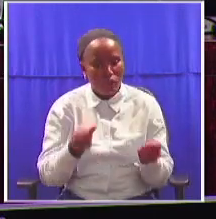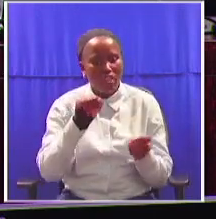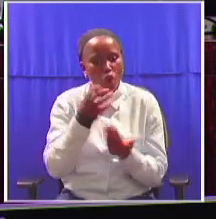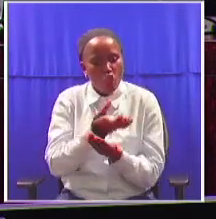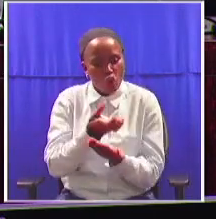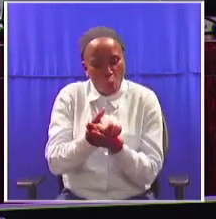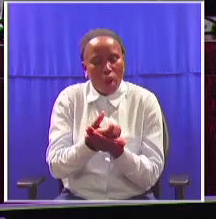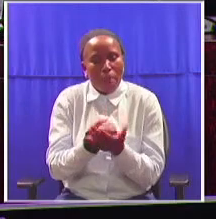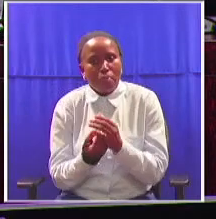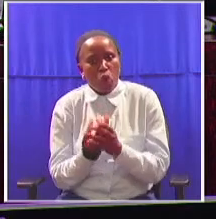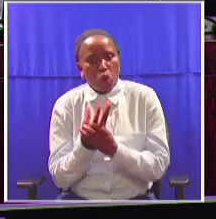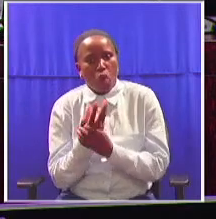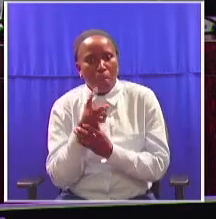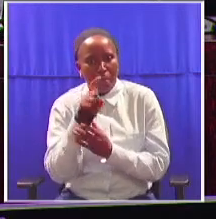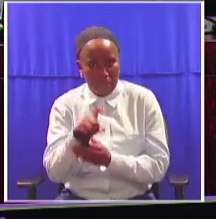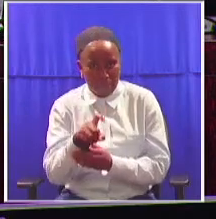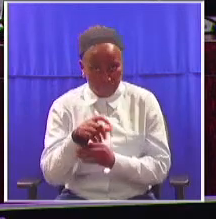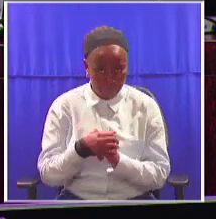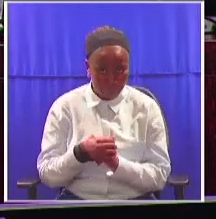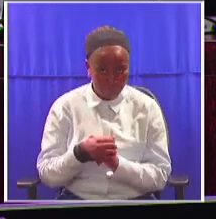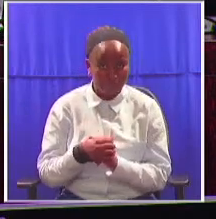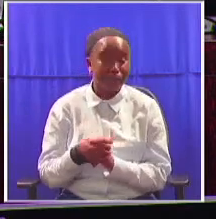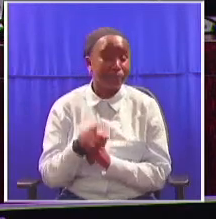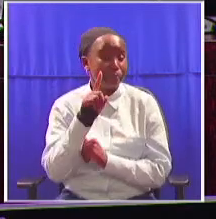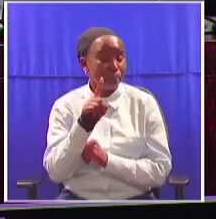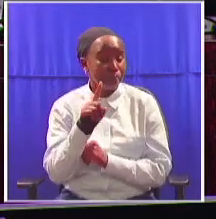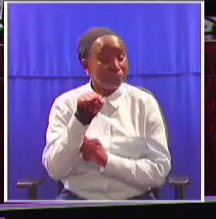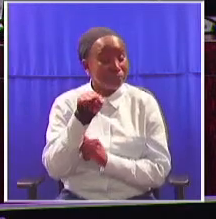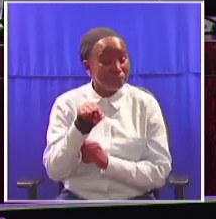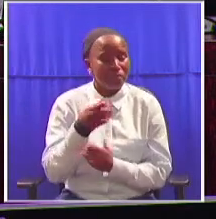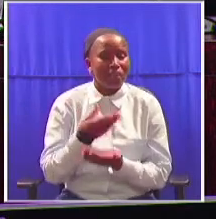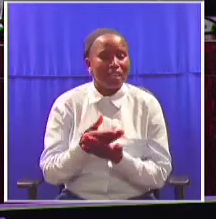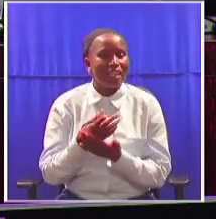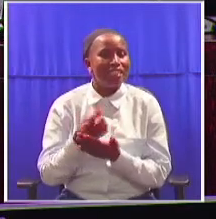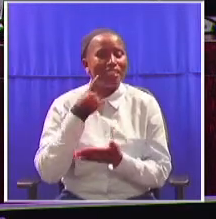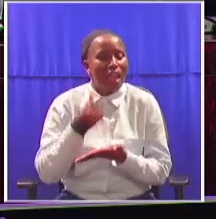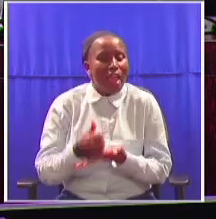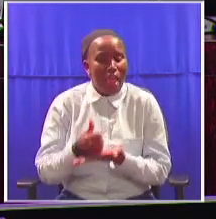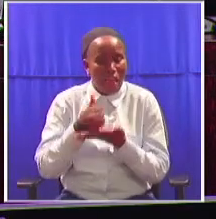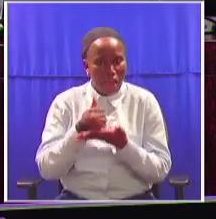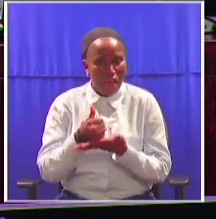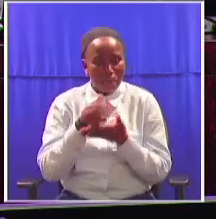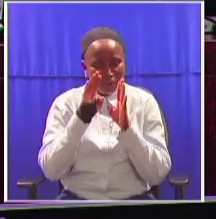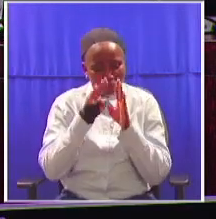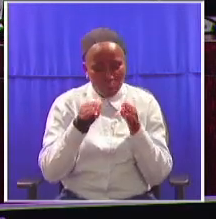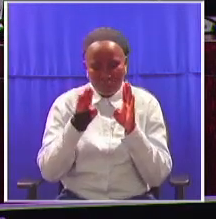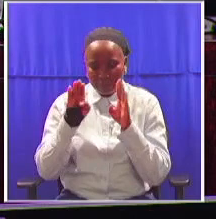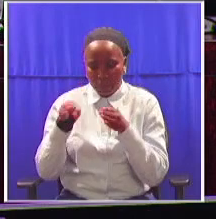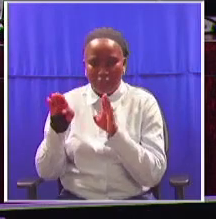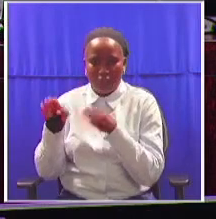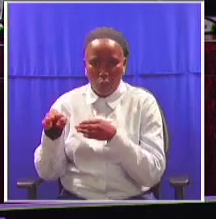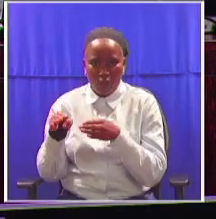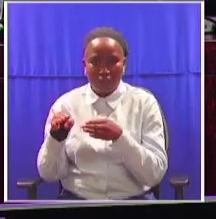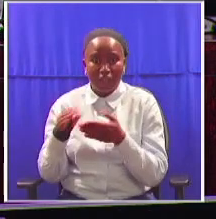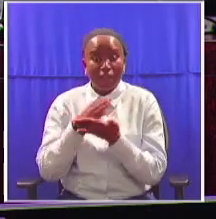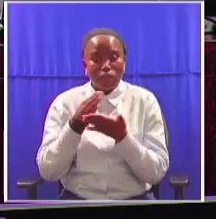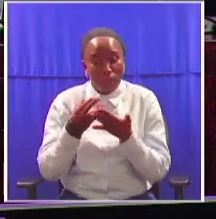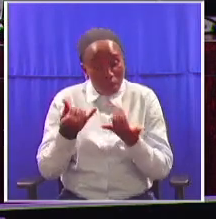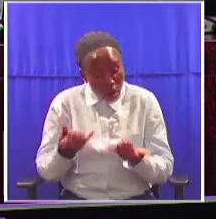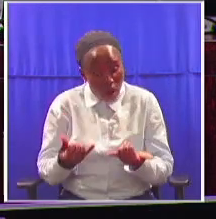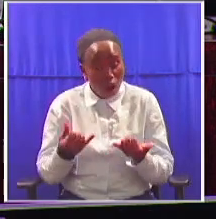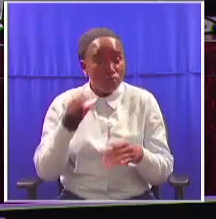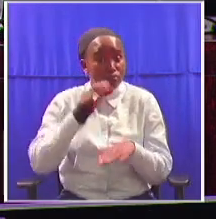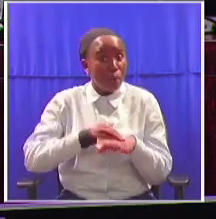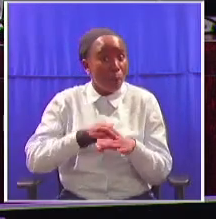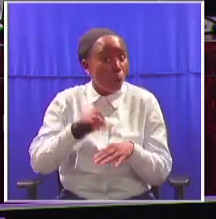growth. This will enable us to focus on key issues which pose an immediate threat to our